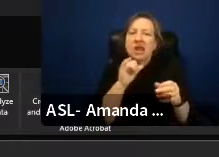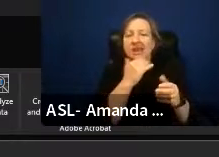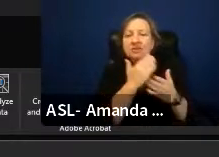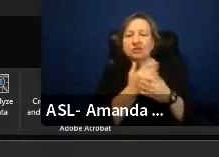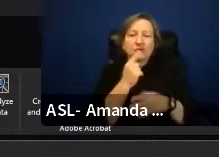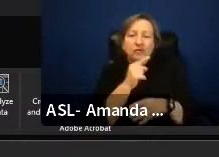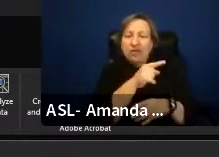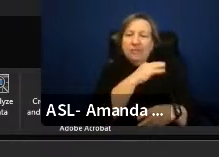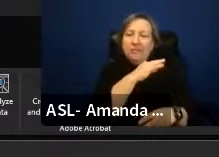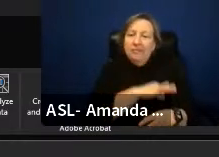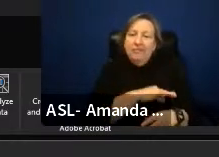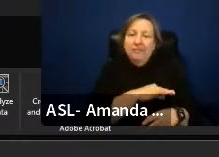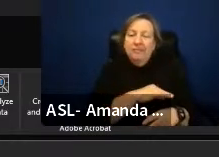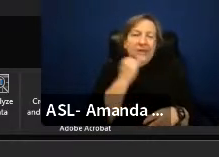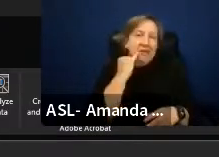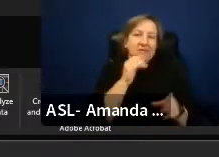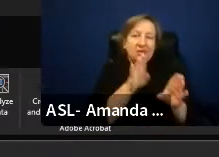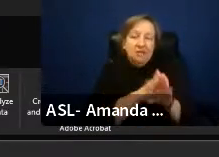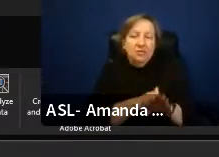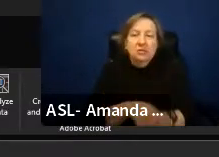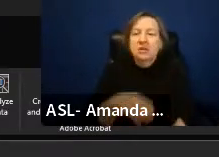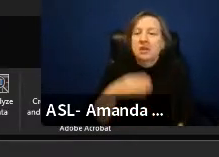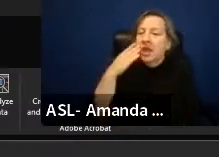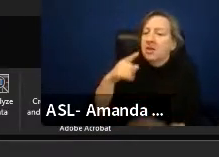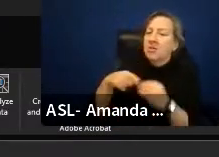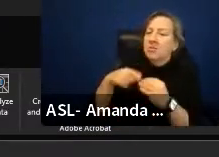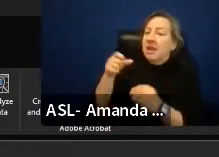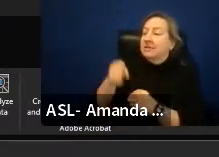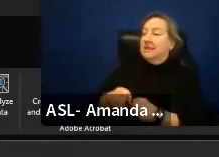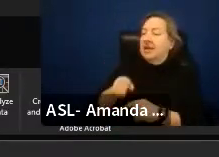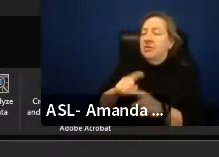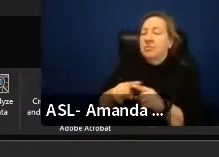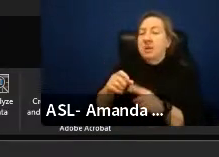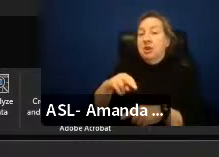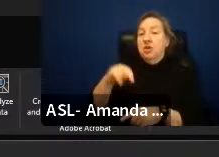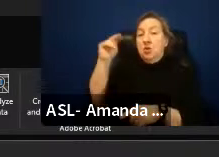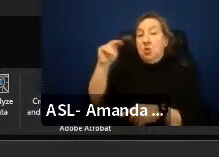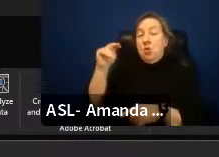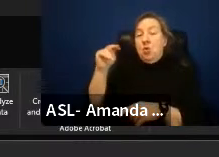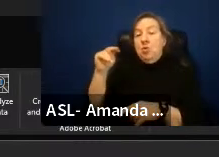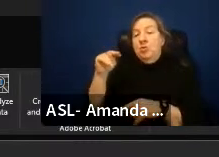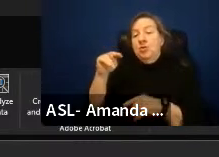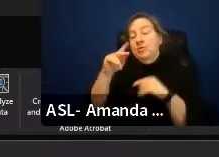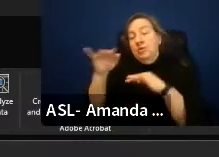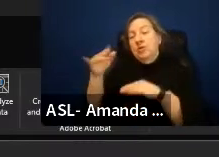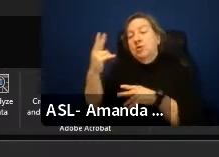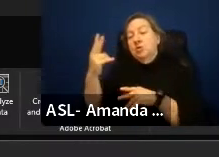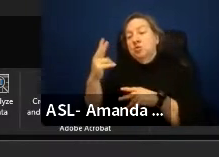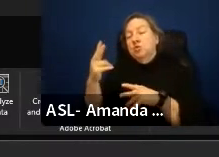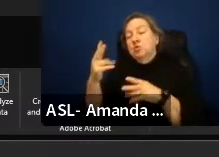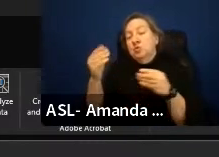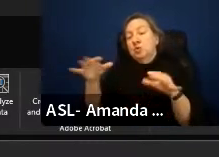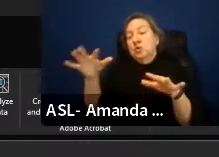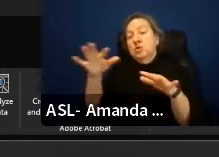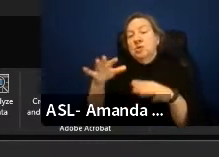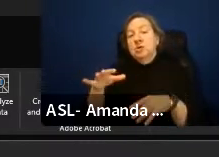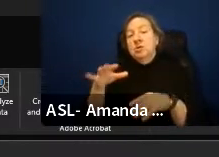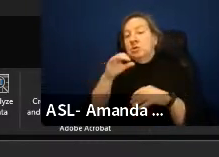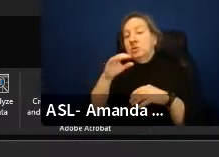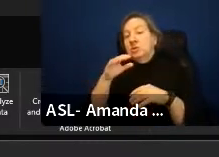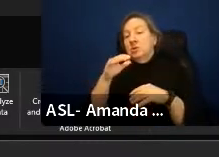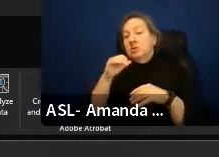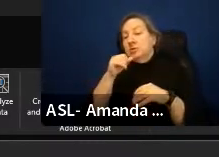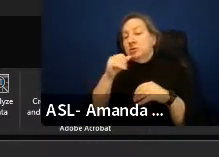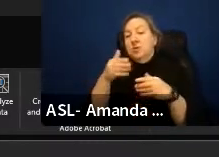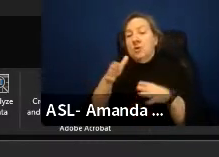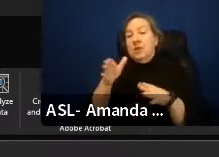Shannon, I don't know about the south side of the river, but on the north side of the river, there are only 2 landlords that allow any access to the river from their